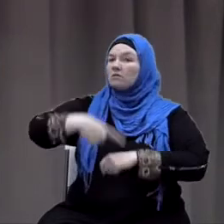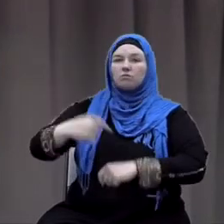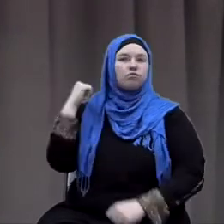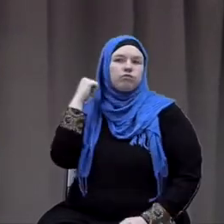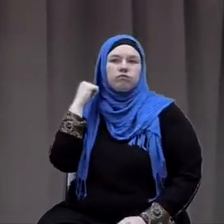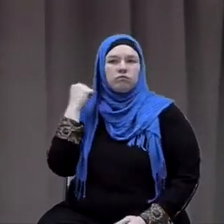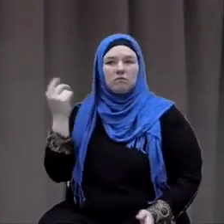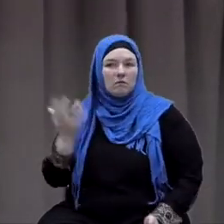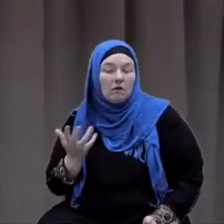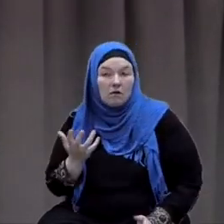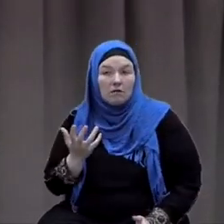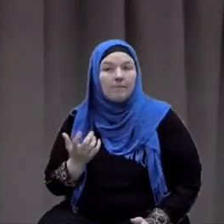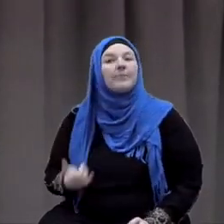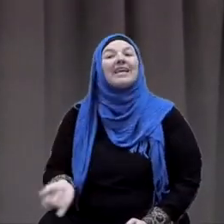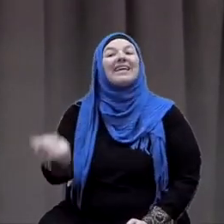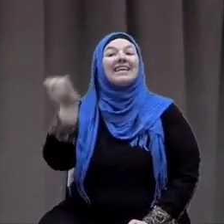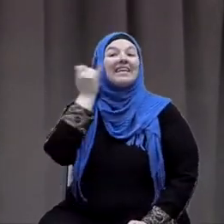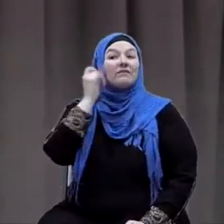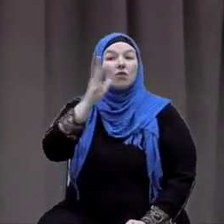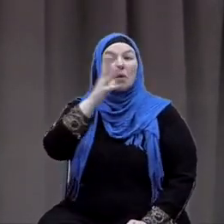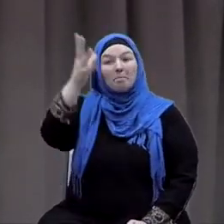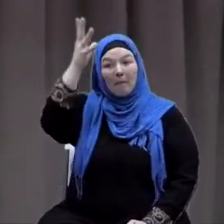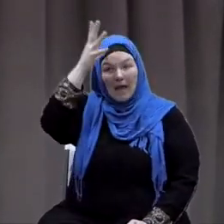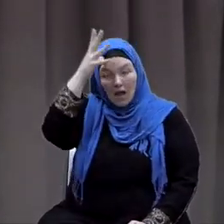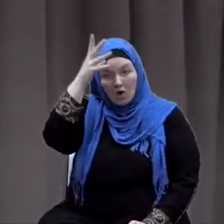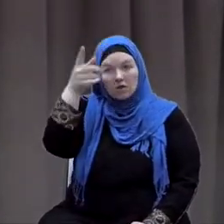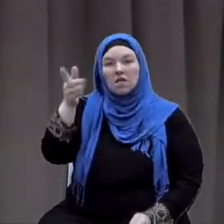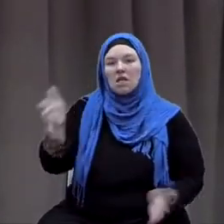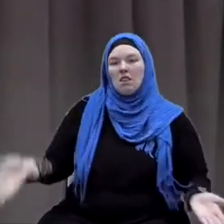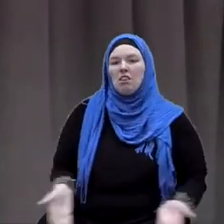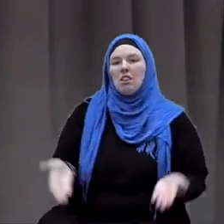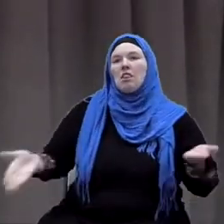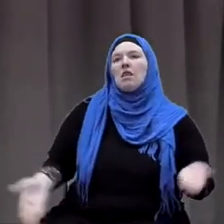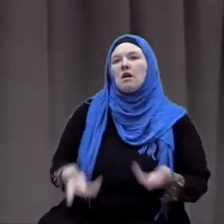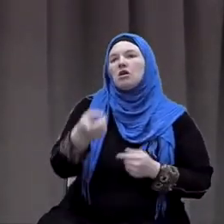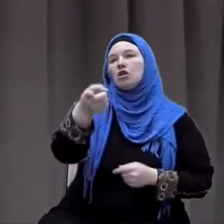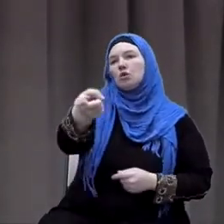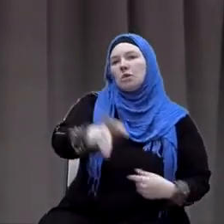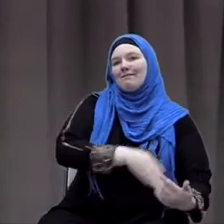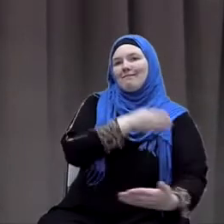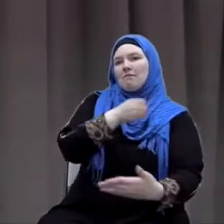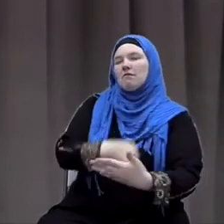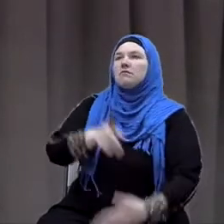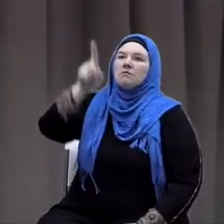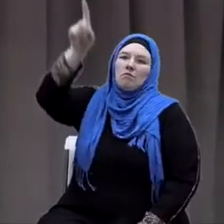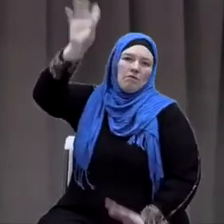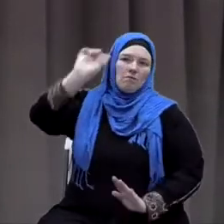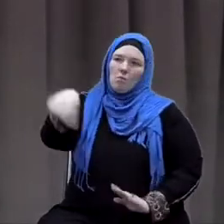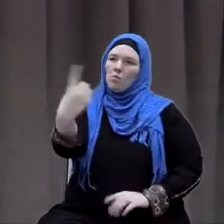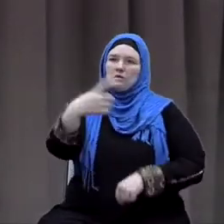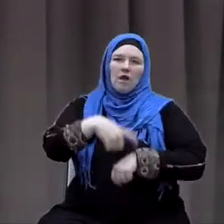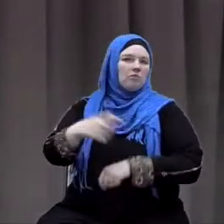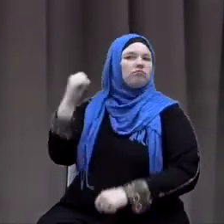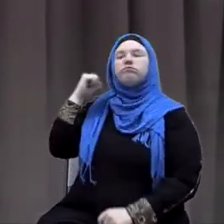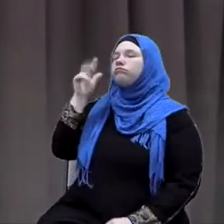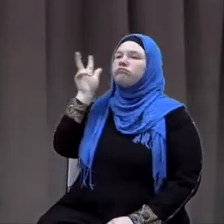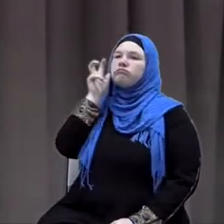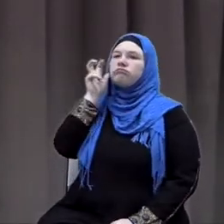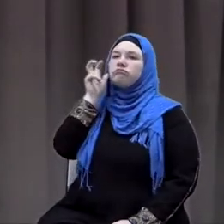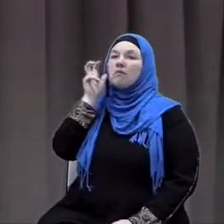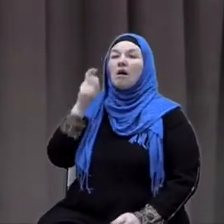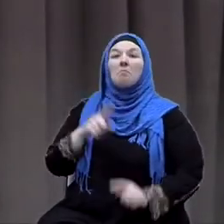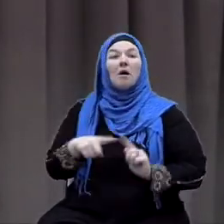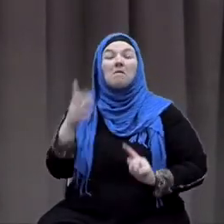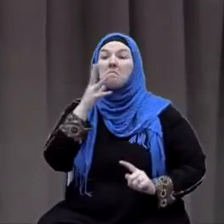the Quran, is if they push you to turn against Allah. But so long as they